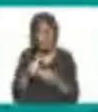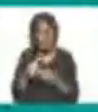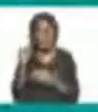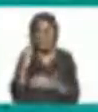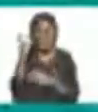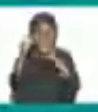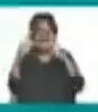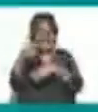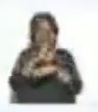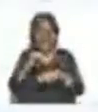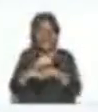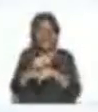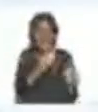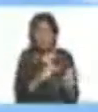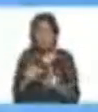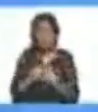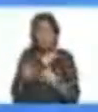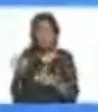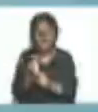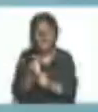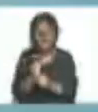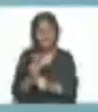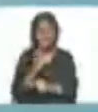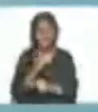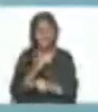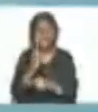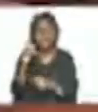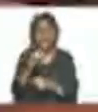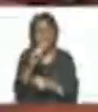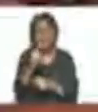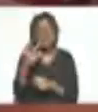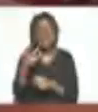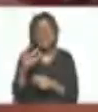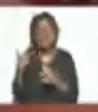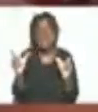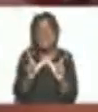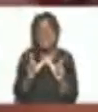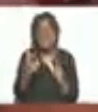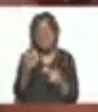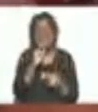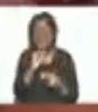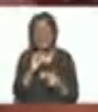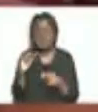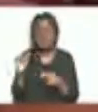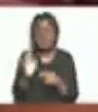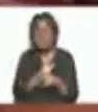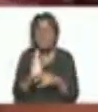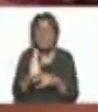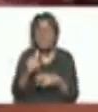aerodrome license to reinstate domestic seaplane operations near Montague Bay. Obviously, there is activity in Montague Bay already